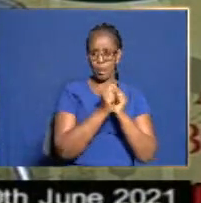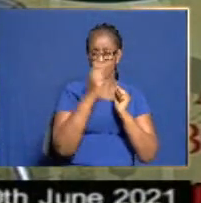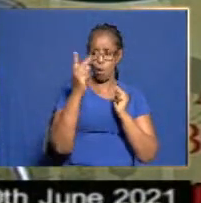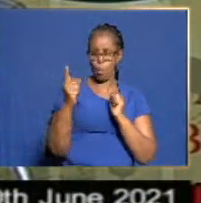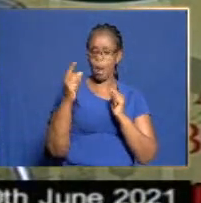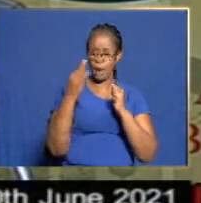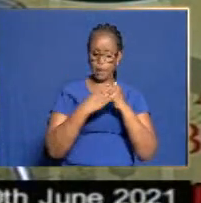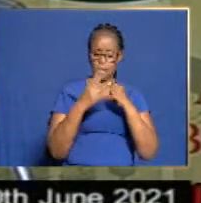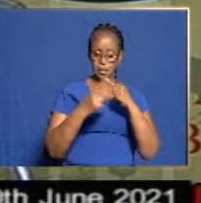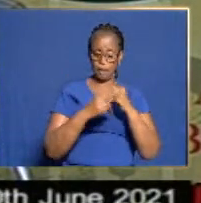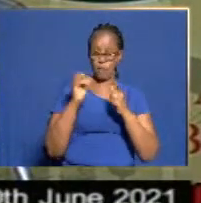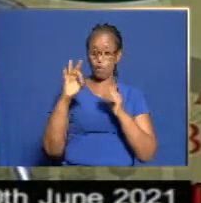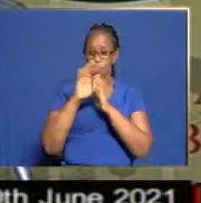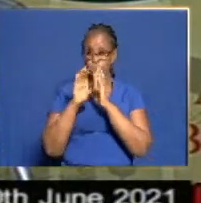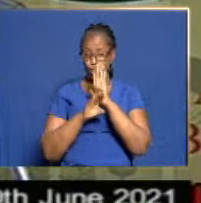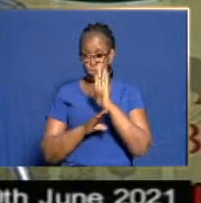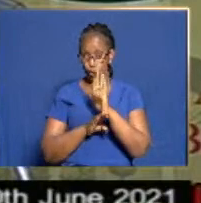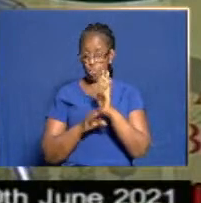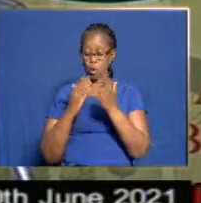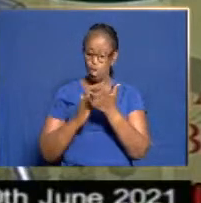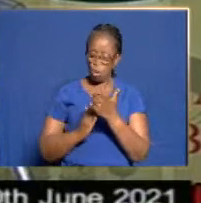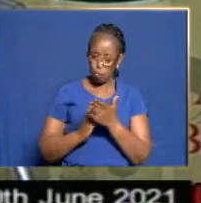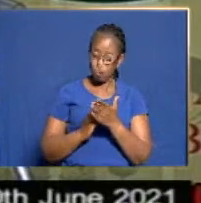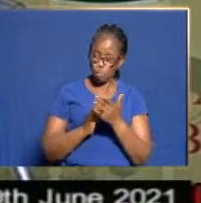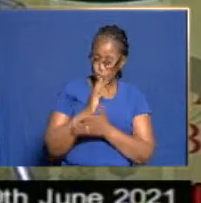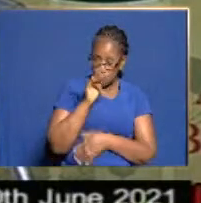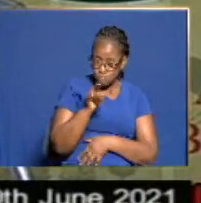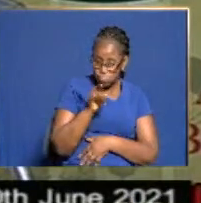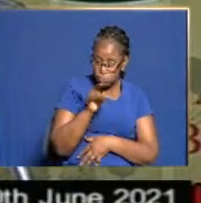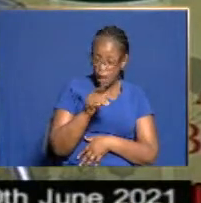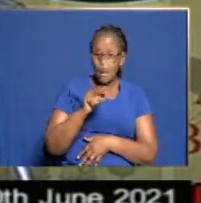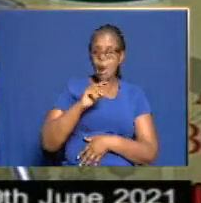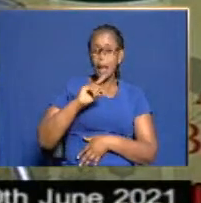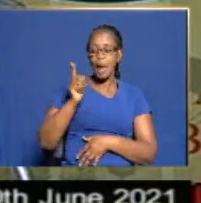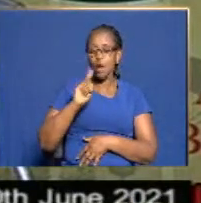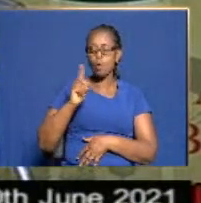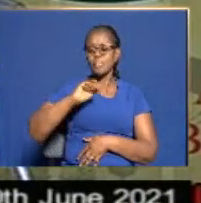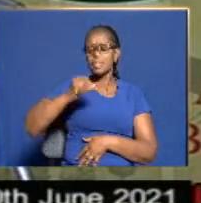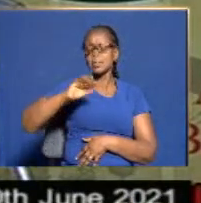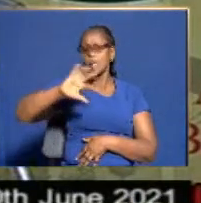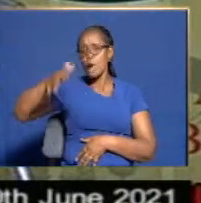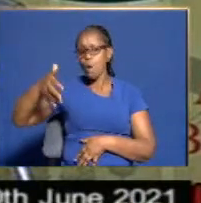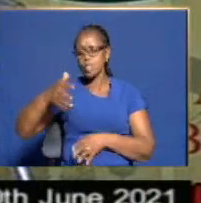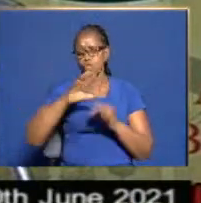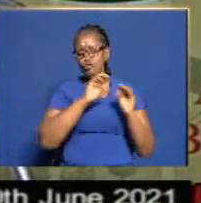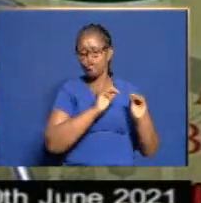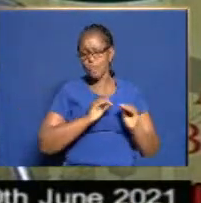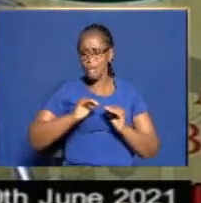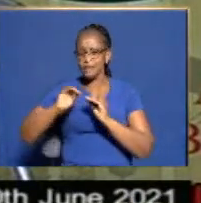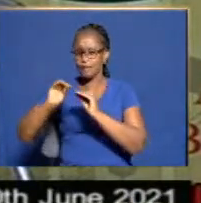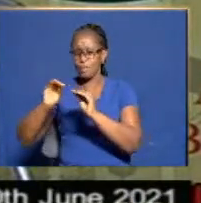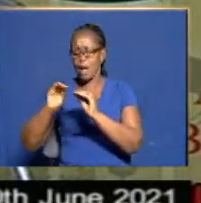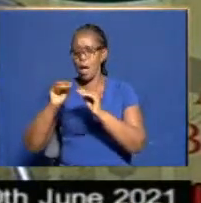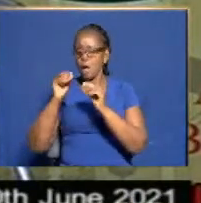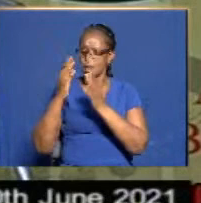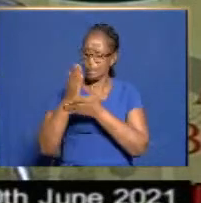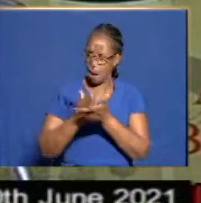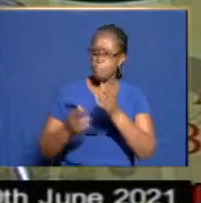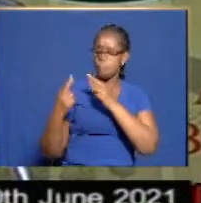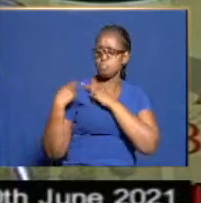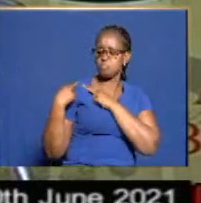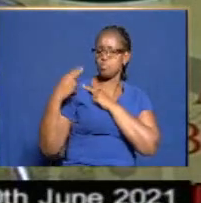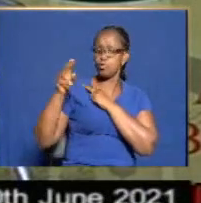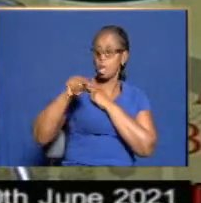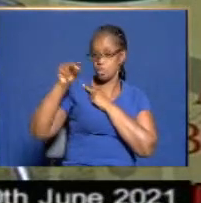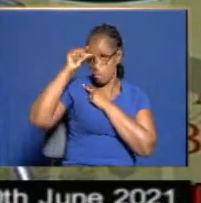of the Constitution, through which the Nairobi City County transferred some of its functions to the national government. To ensure